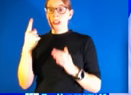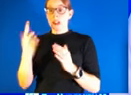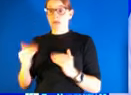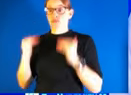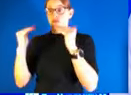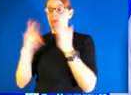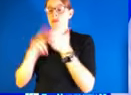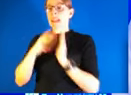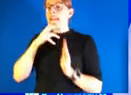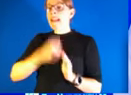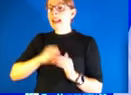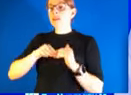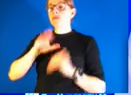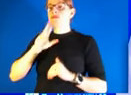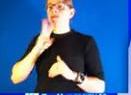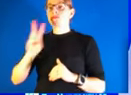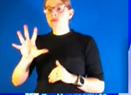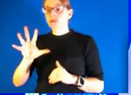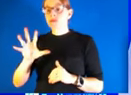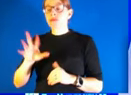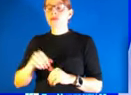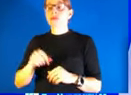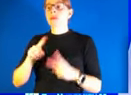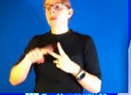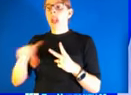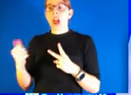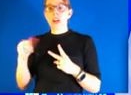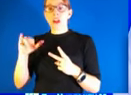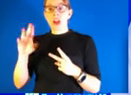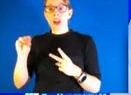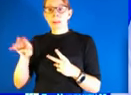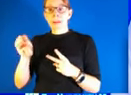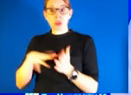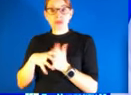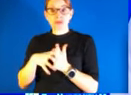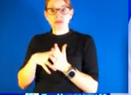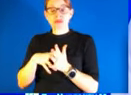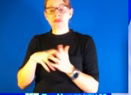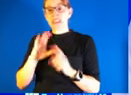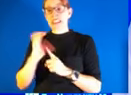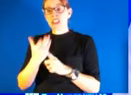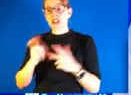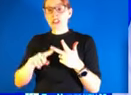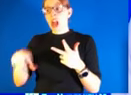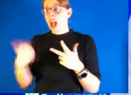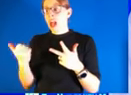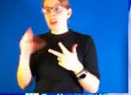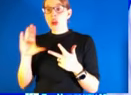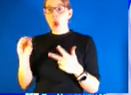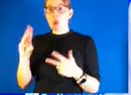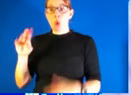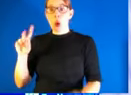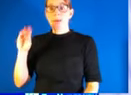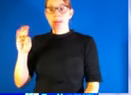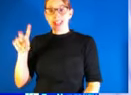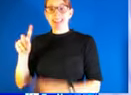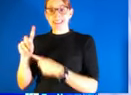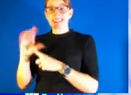age above 60 or 65? Do you have other immune compromising conditions? Do you have other comorbid conditions such